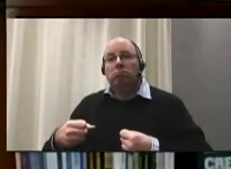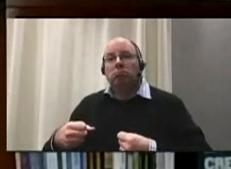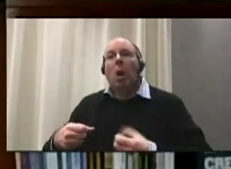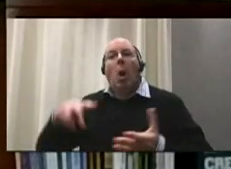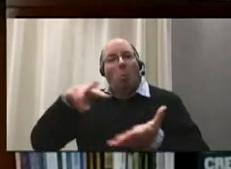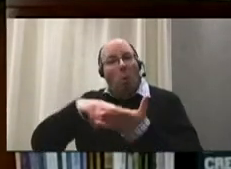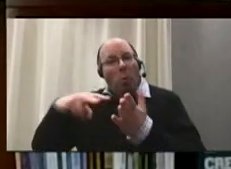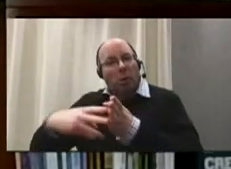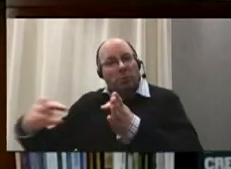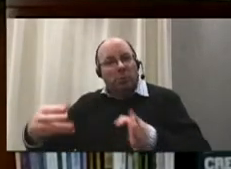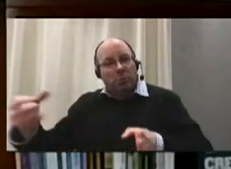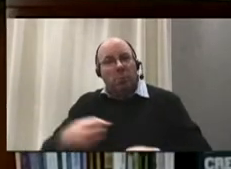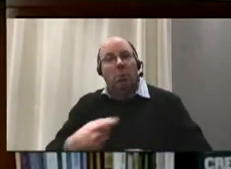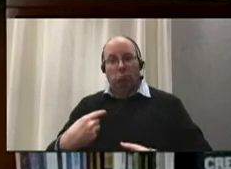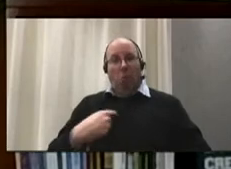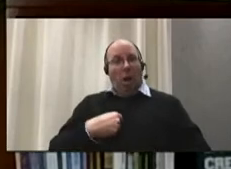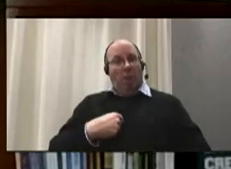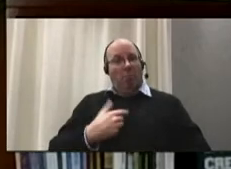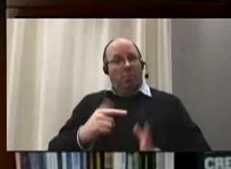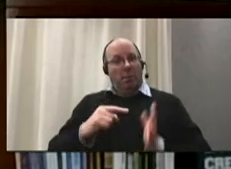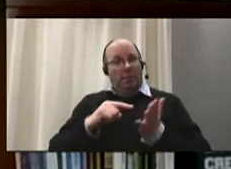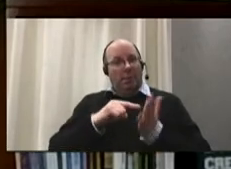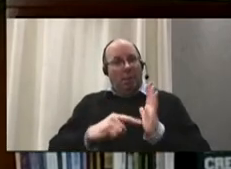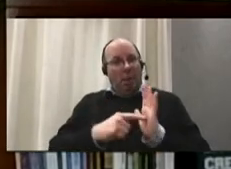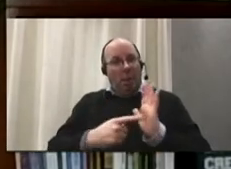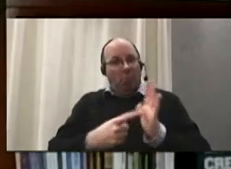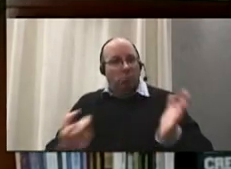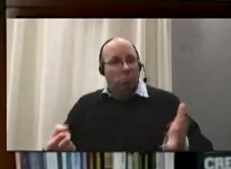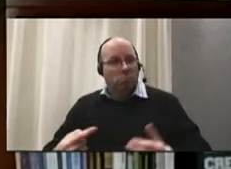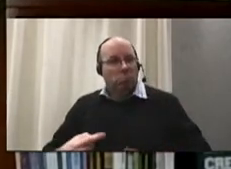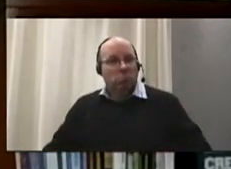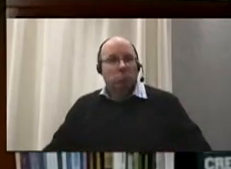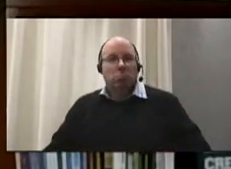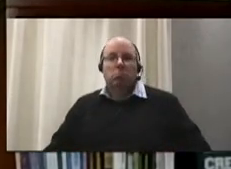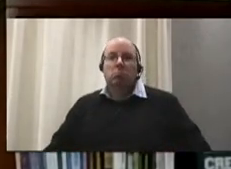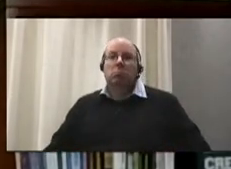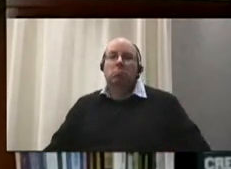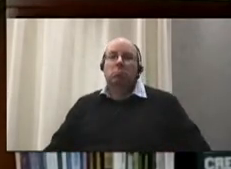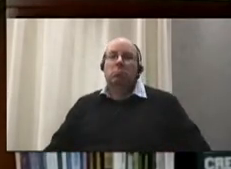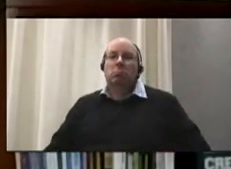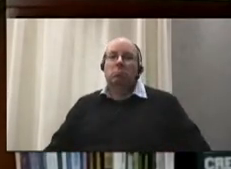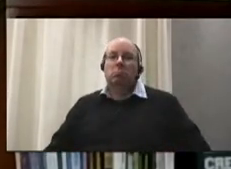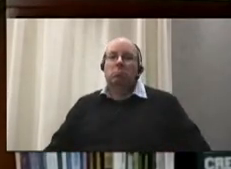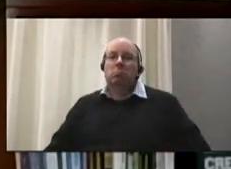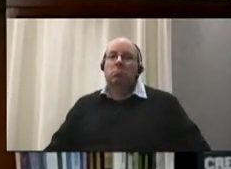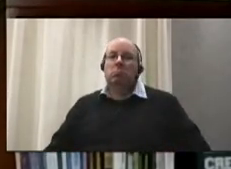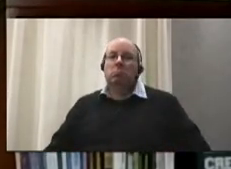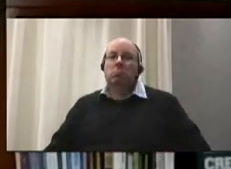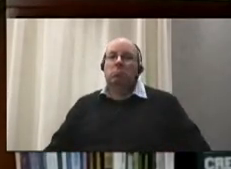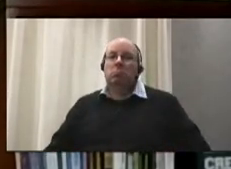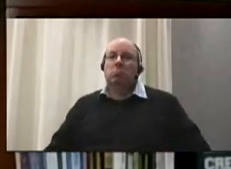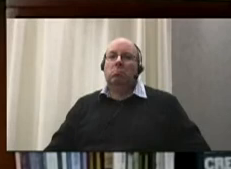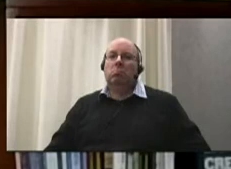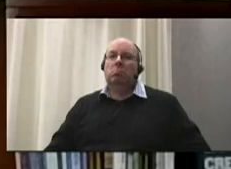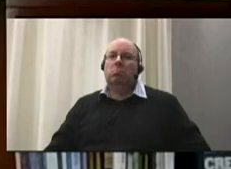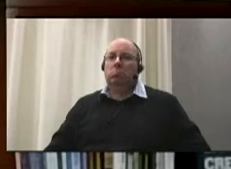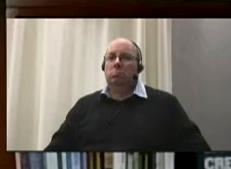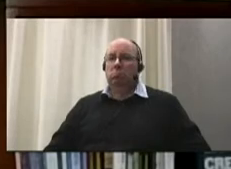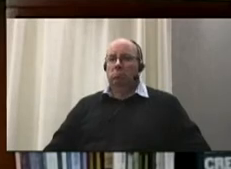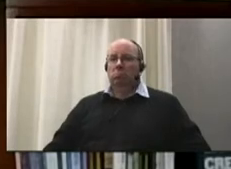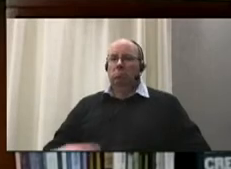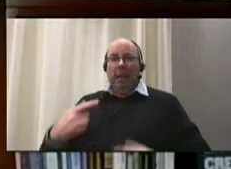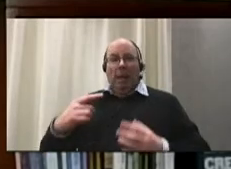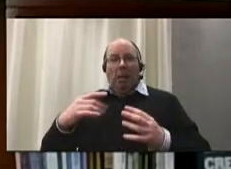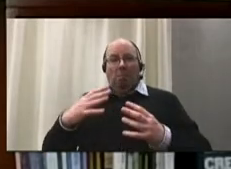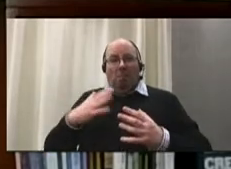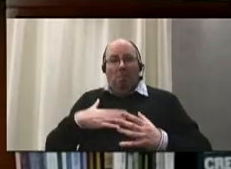example. I mean, I sit here constantly thinking about how do I diversify my staff, and how do I